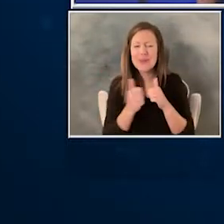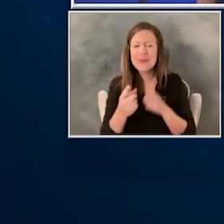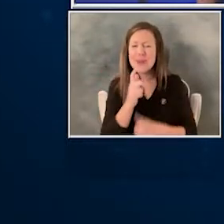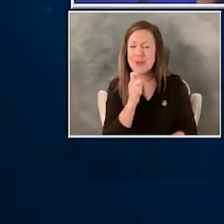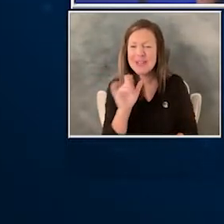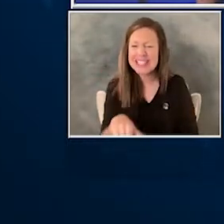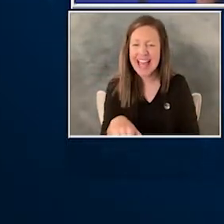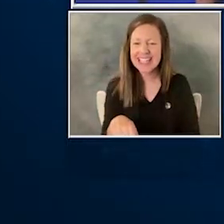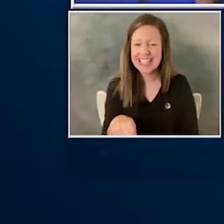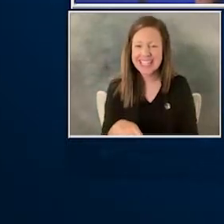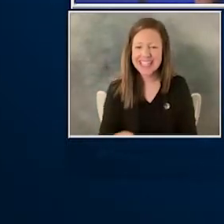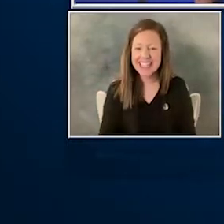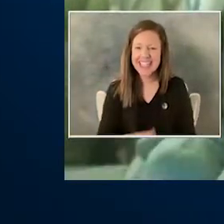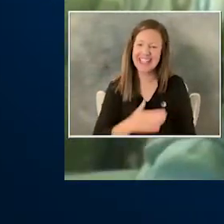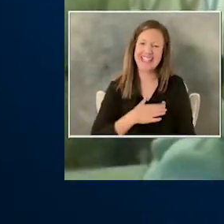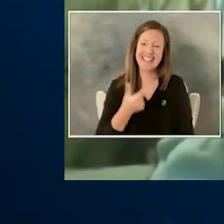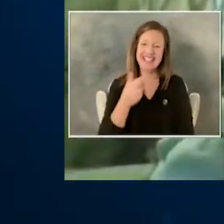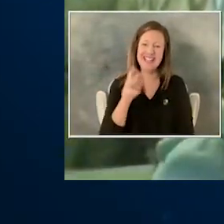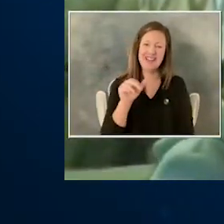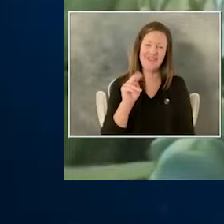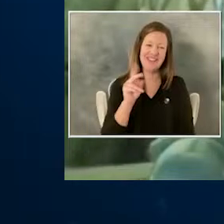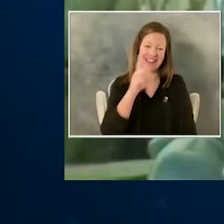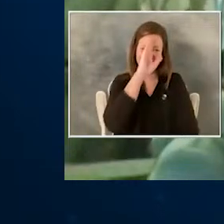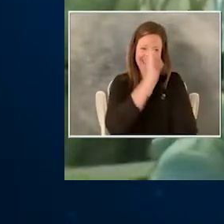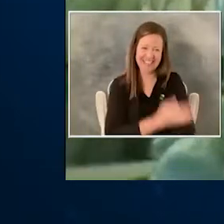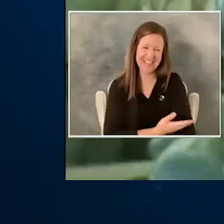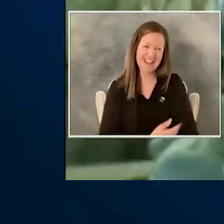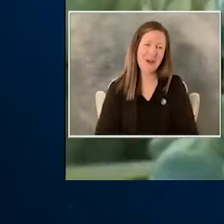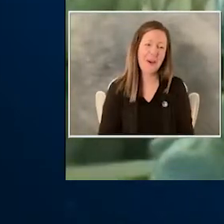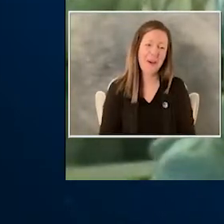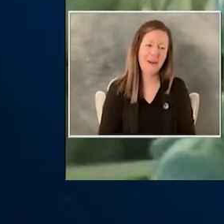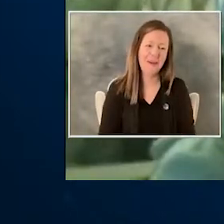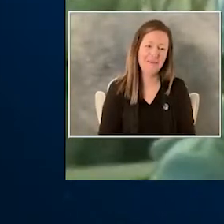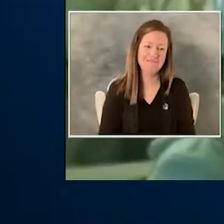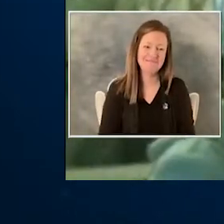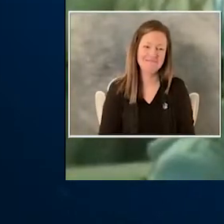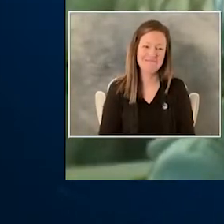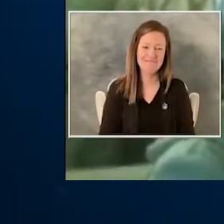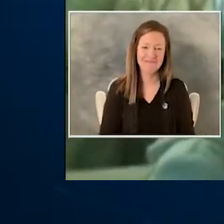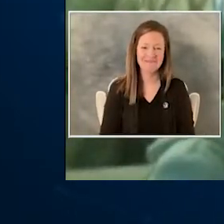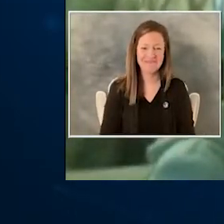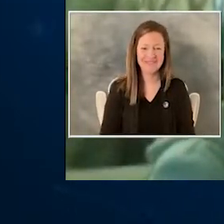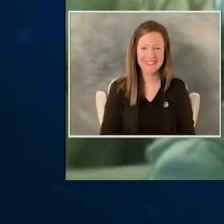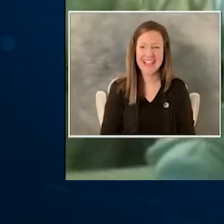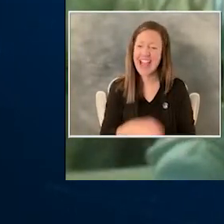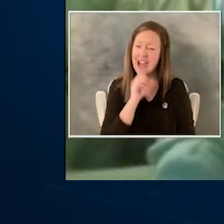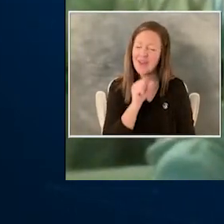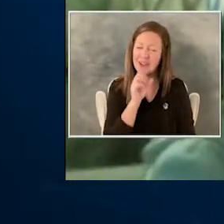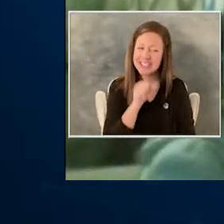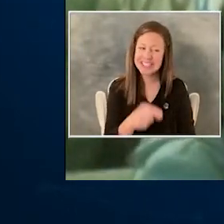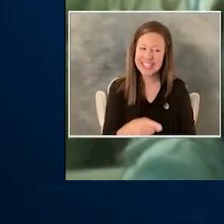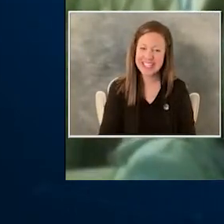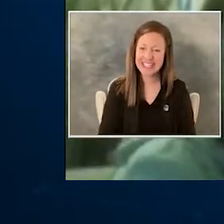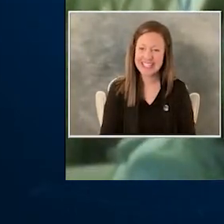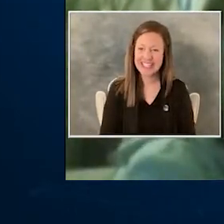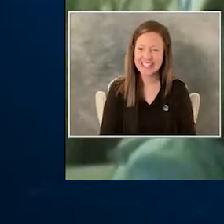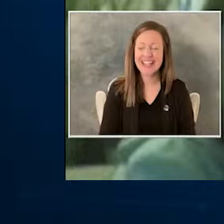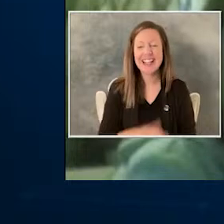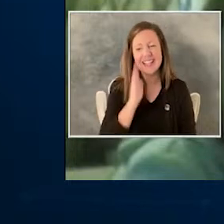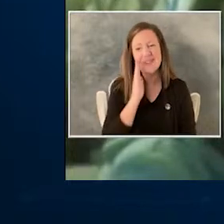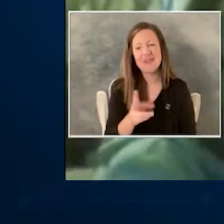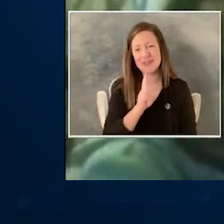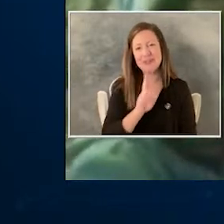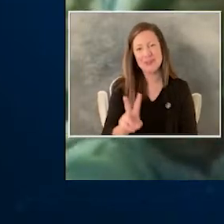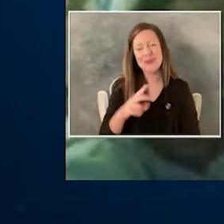you? My grandson. Oh. How old is he? Age. He'll be 2 this